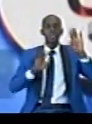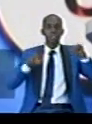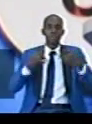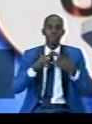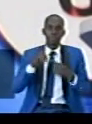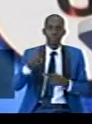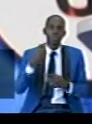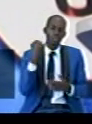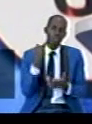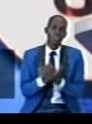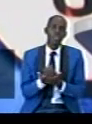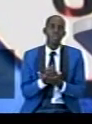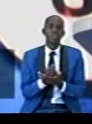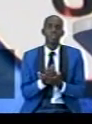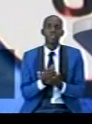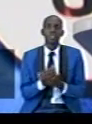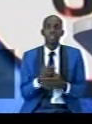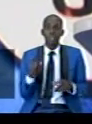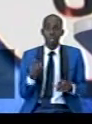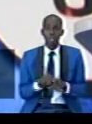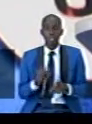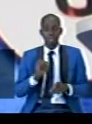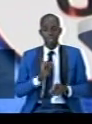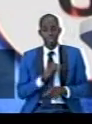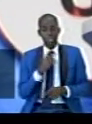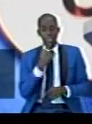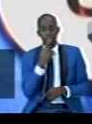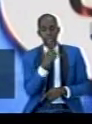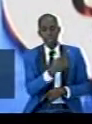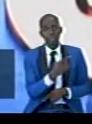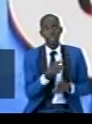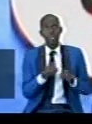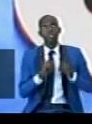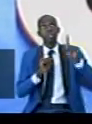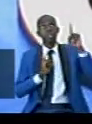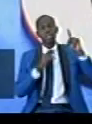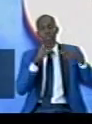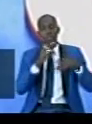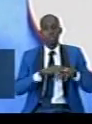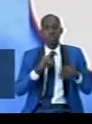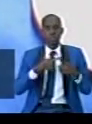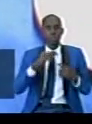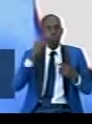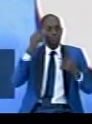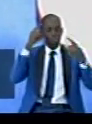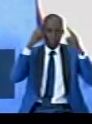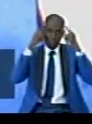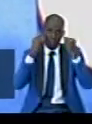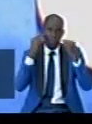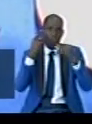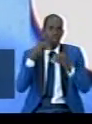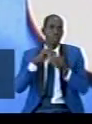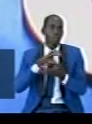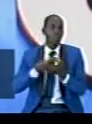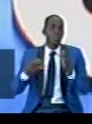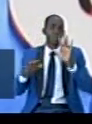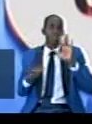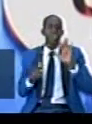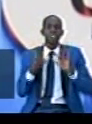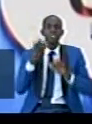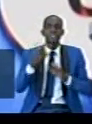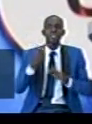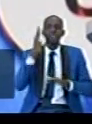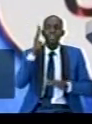you. As I said unto Moses, look at verse 5. In verse 5, there shall